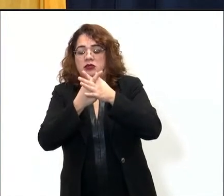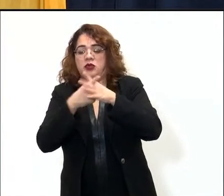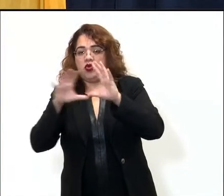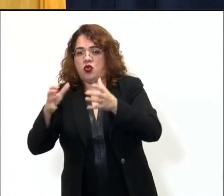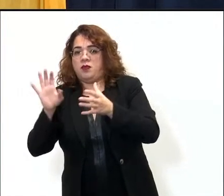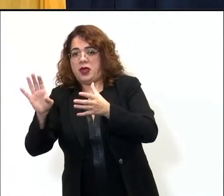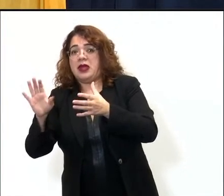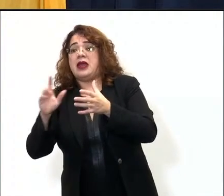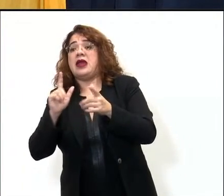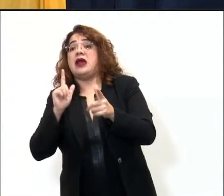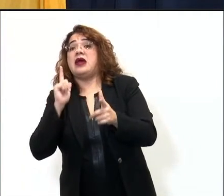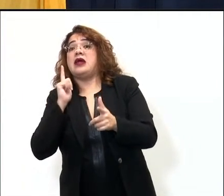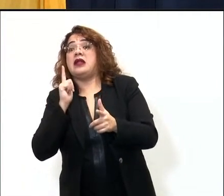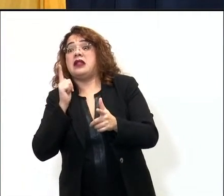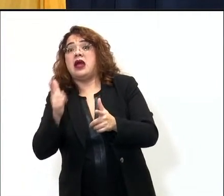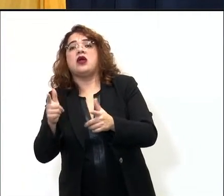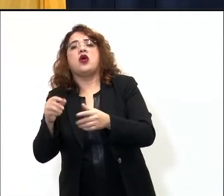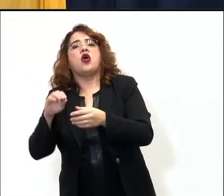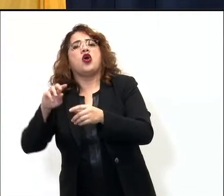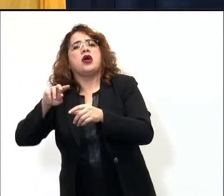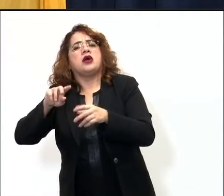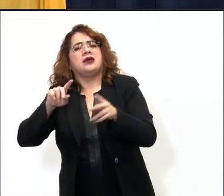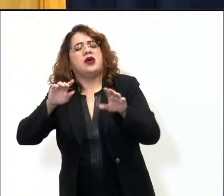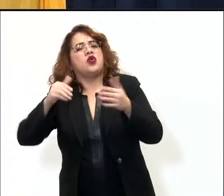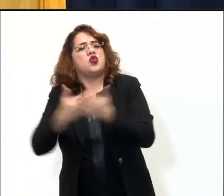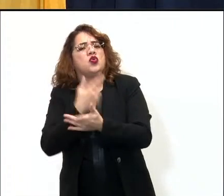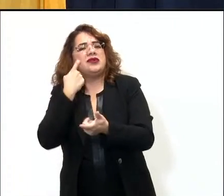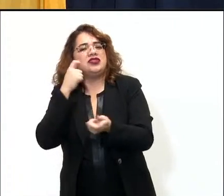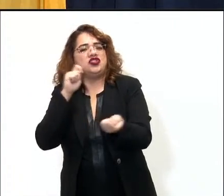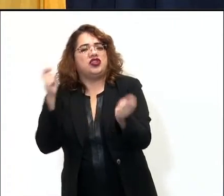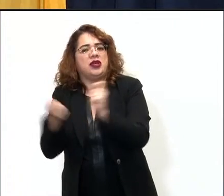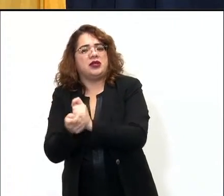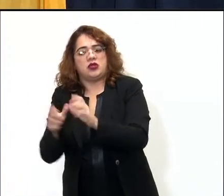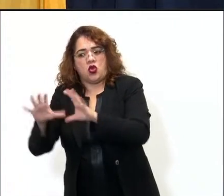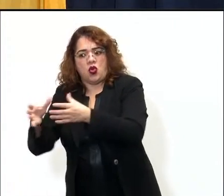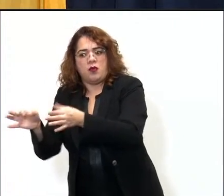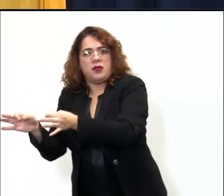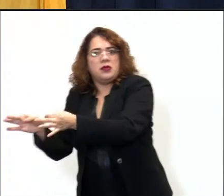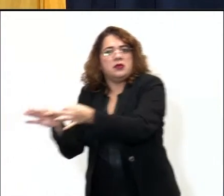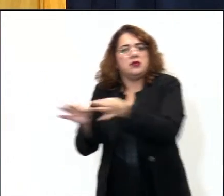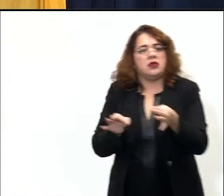state guidance that have been moved up. So if you are over 75,